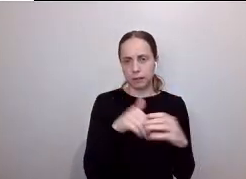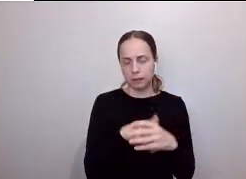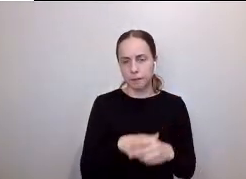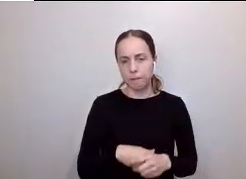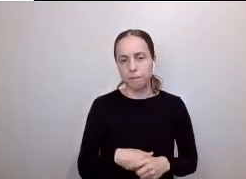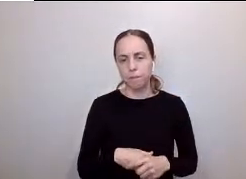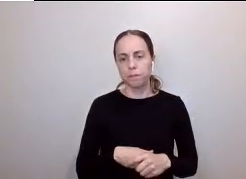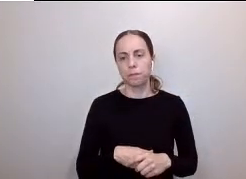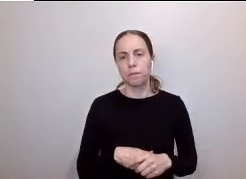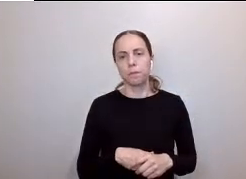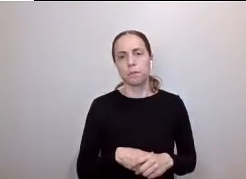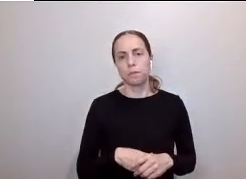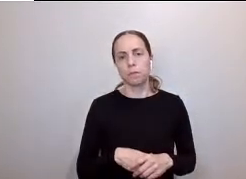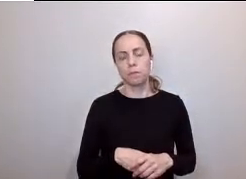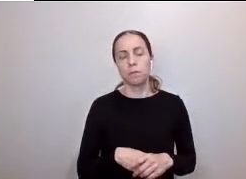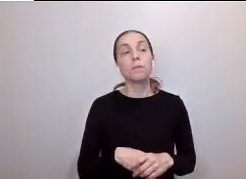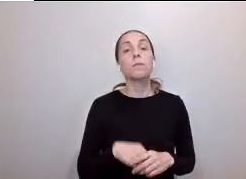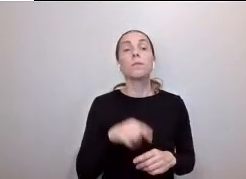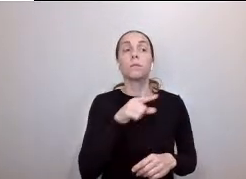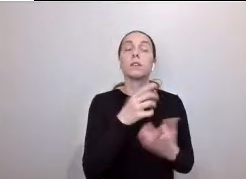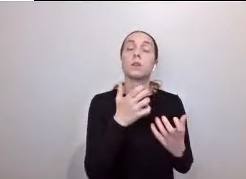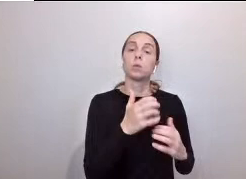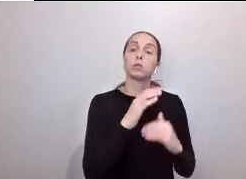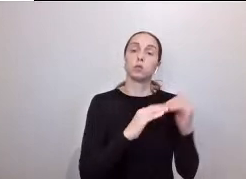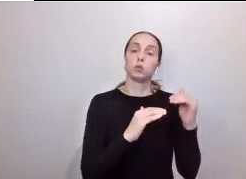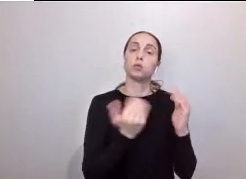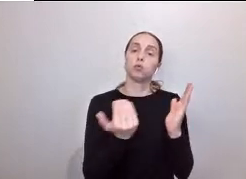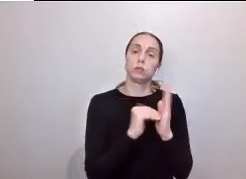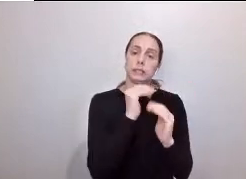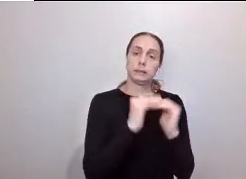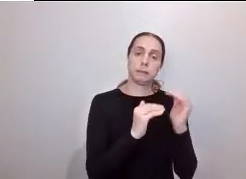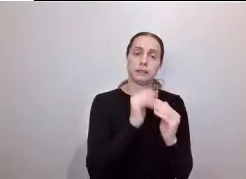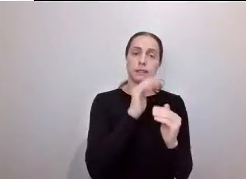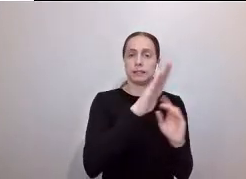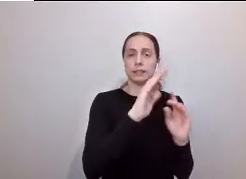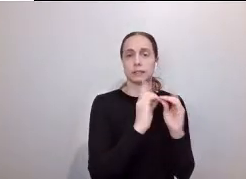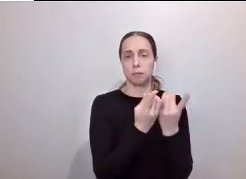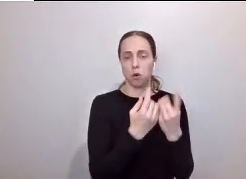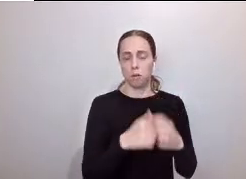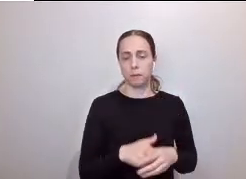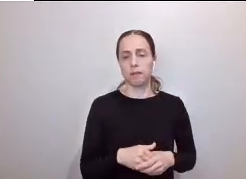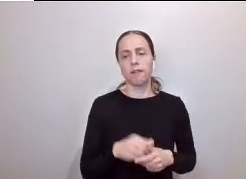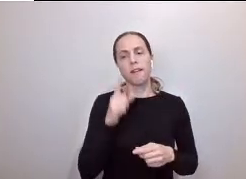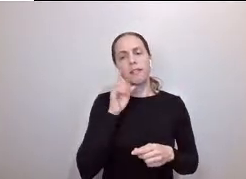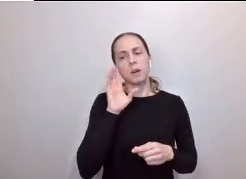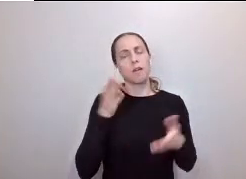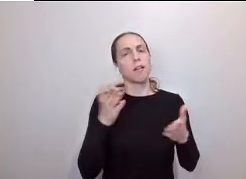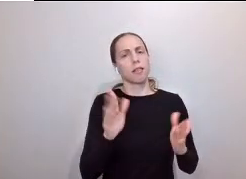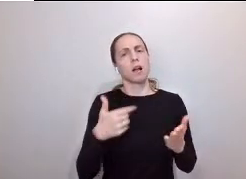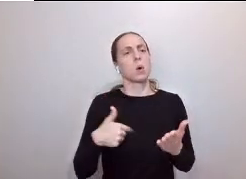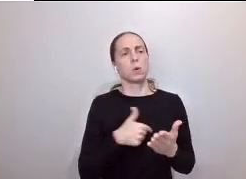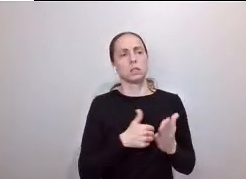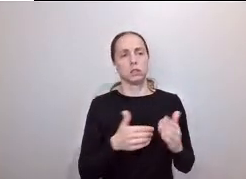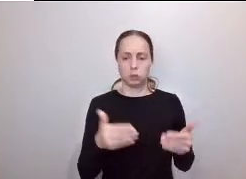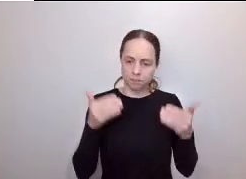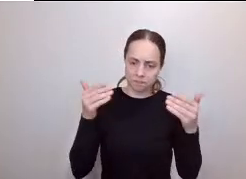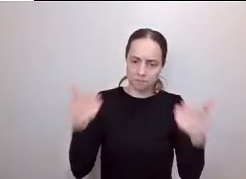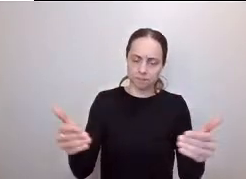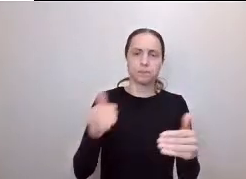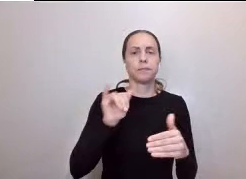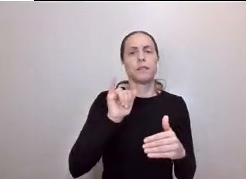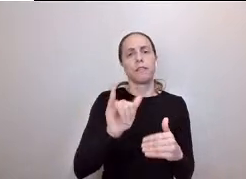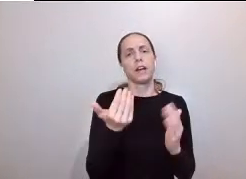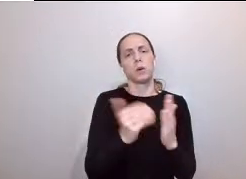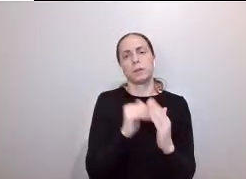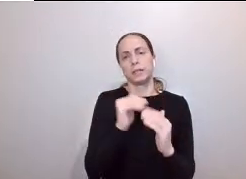to rebuilding his department. I think this will allow us to move forward on that rebuild as we pair our violence prevention efforts and the